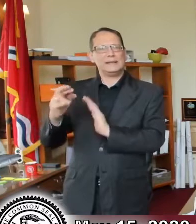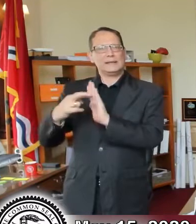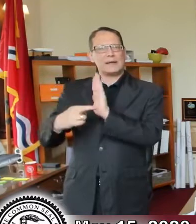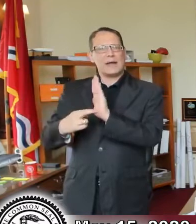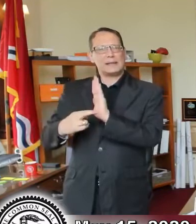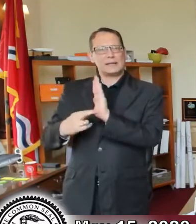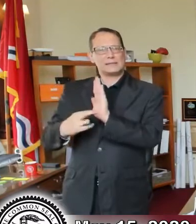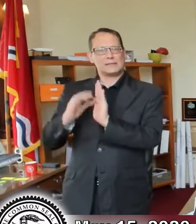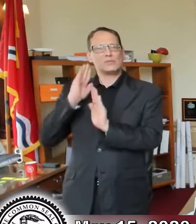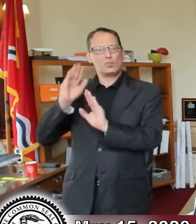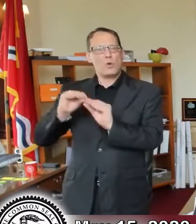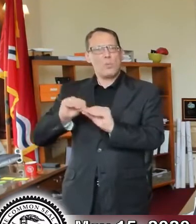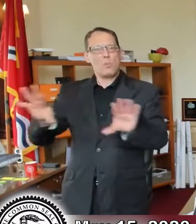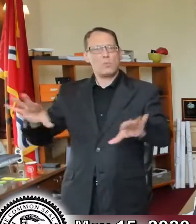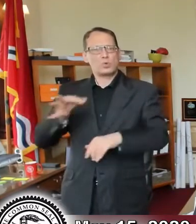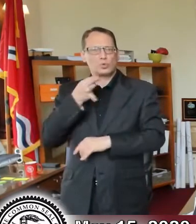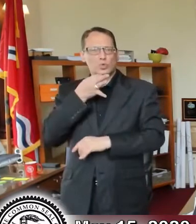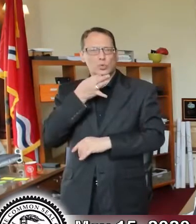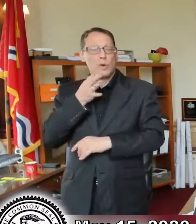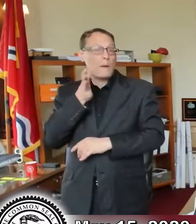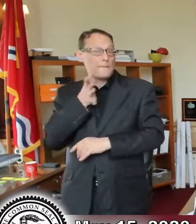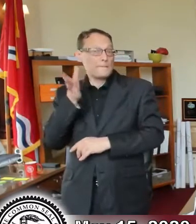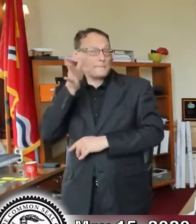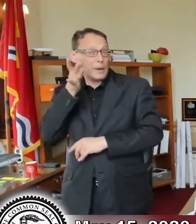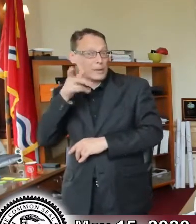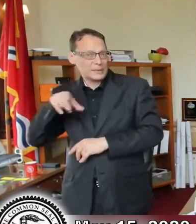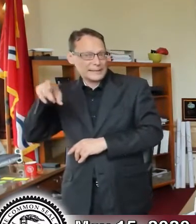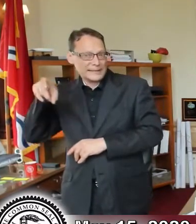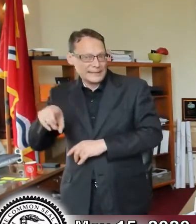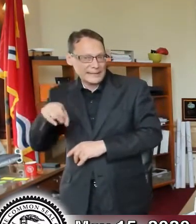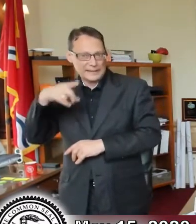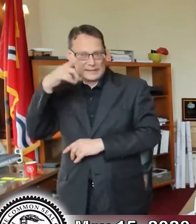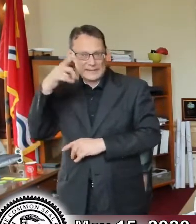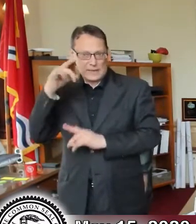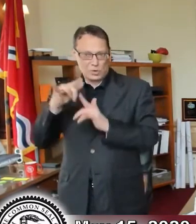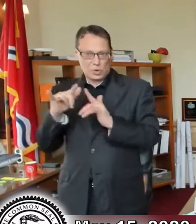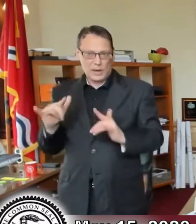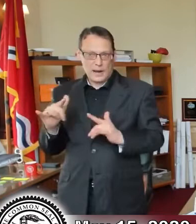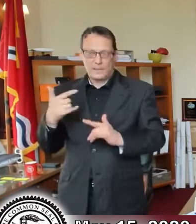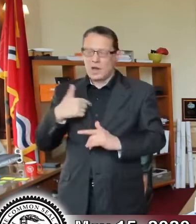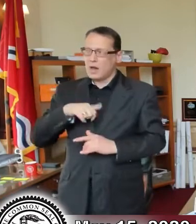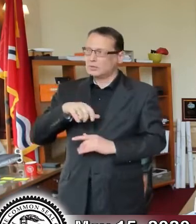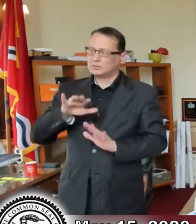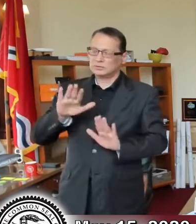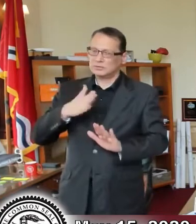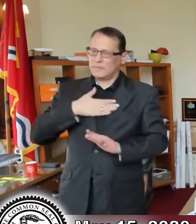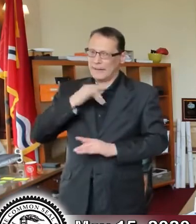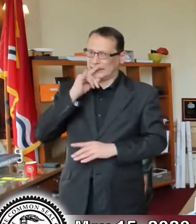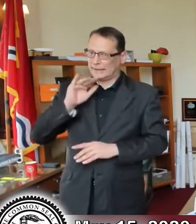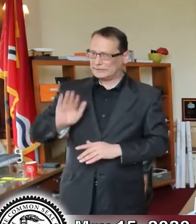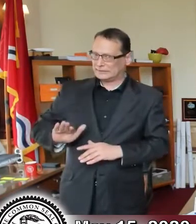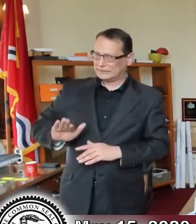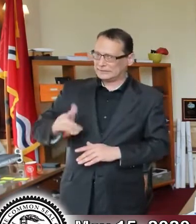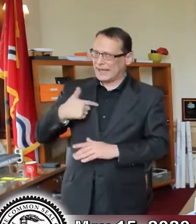soon because I know parents need summer camp. When my kids were little, I had them signed up for summer camp